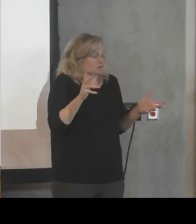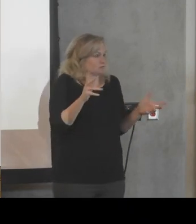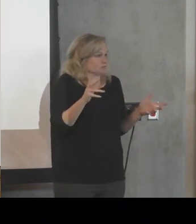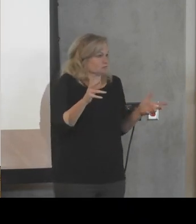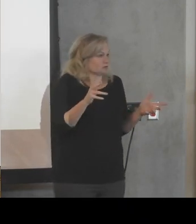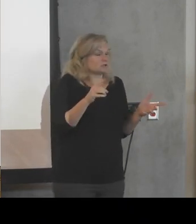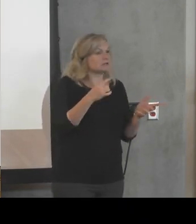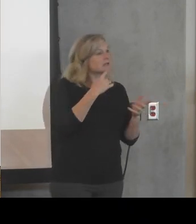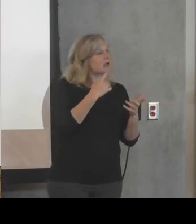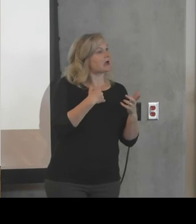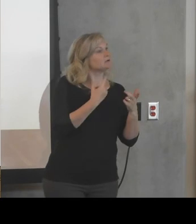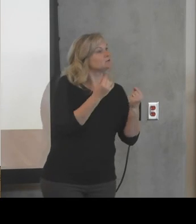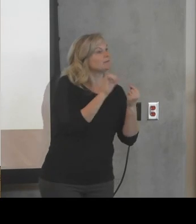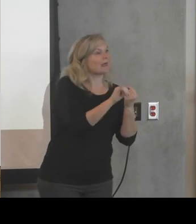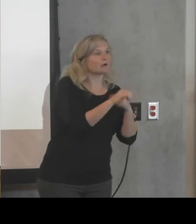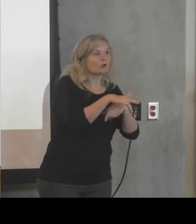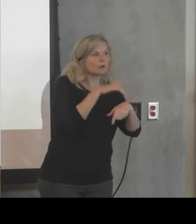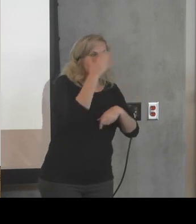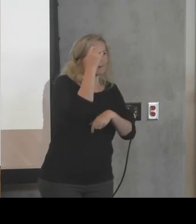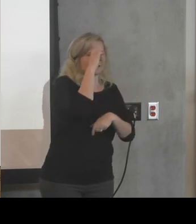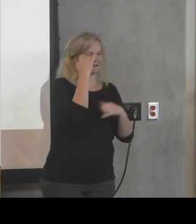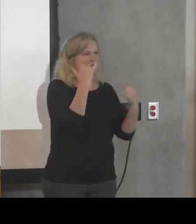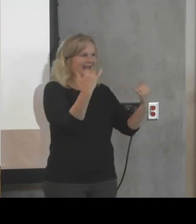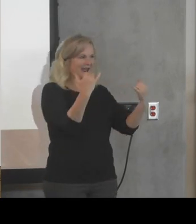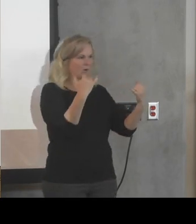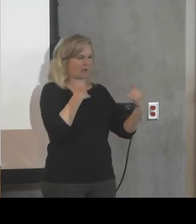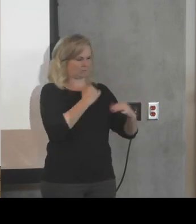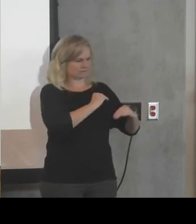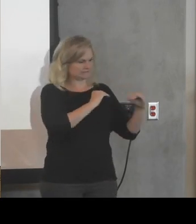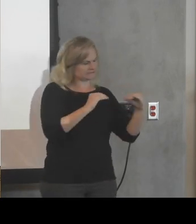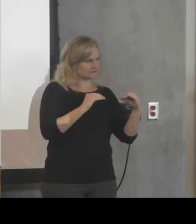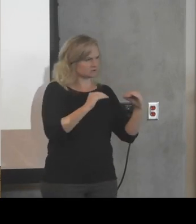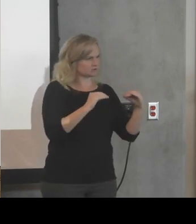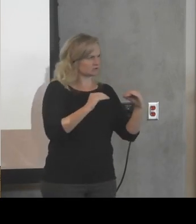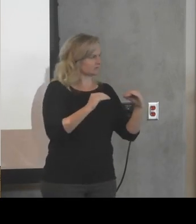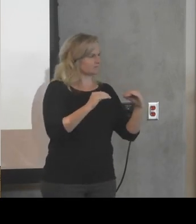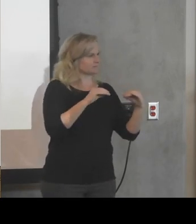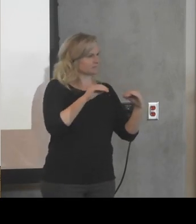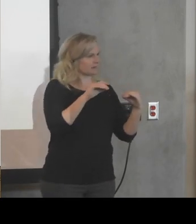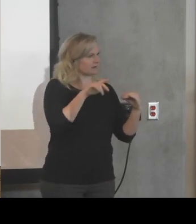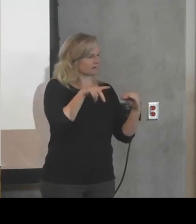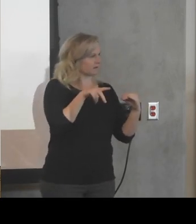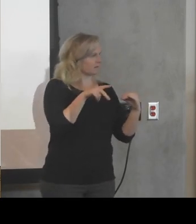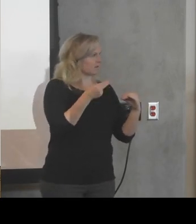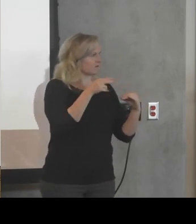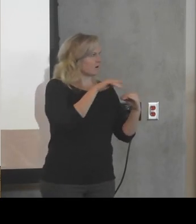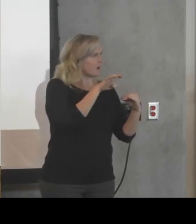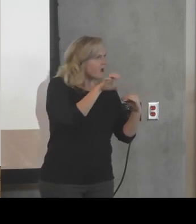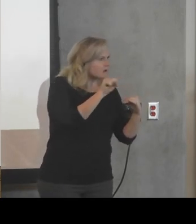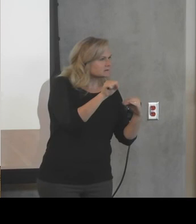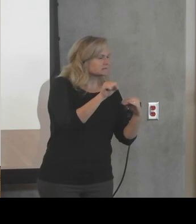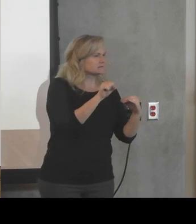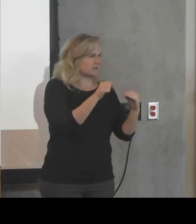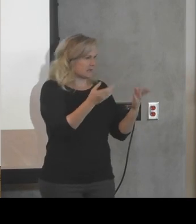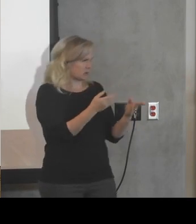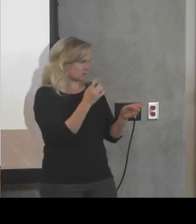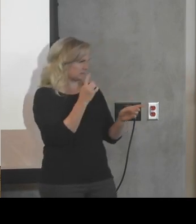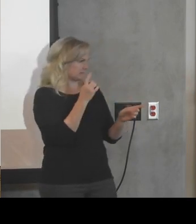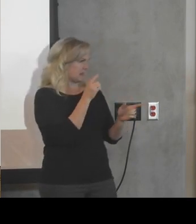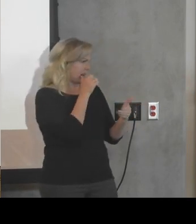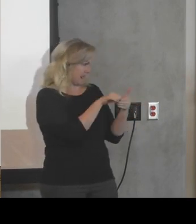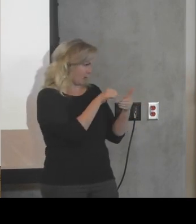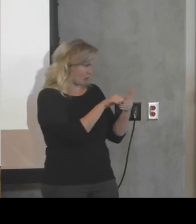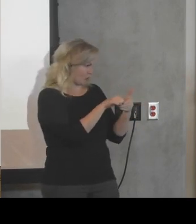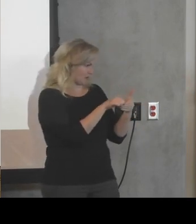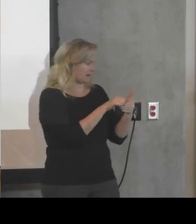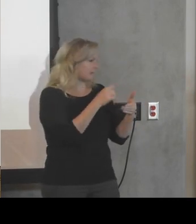now I'm going to teach these kids to the phonics. Here's the letters, here are the sounds it makes, and now